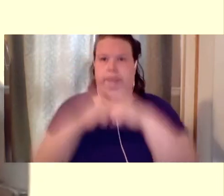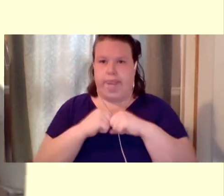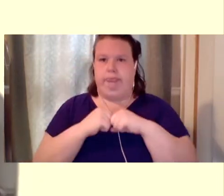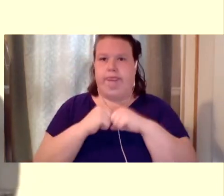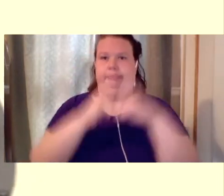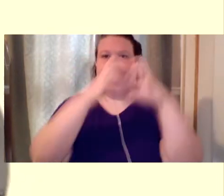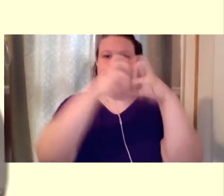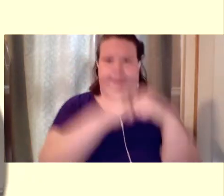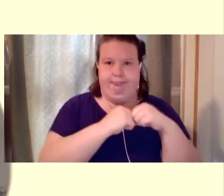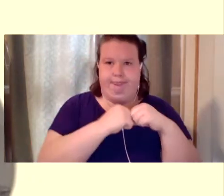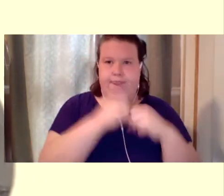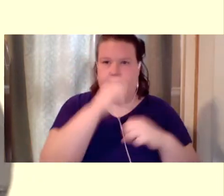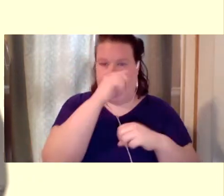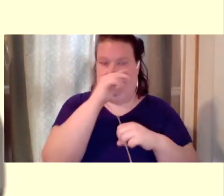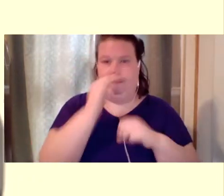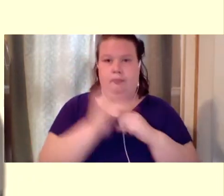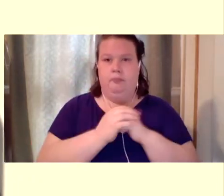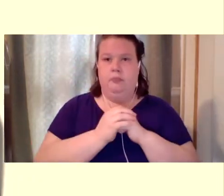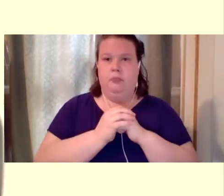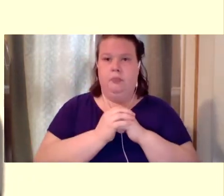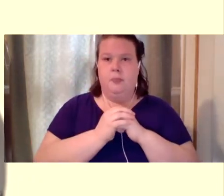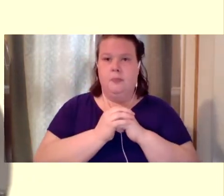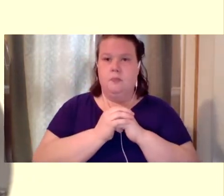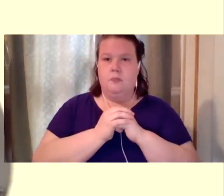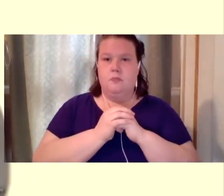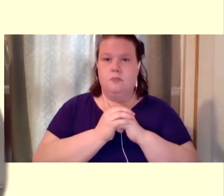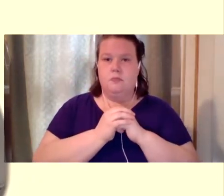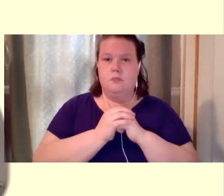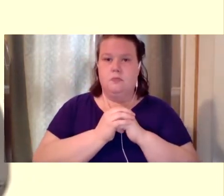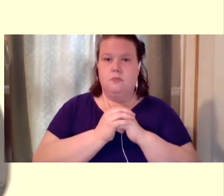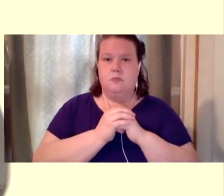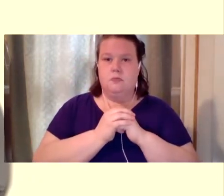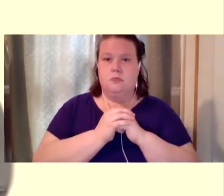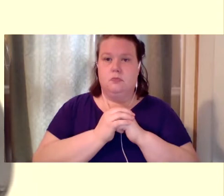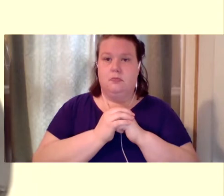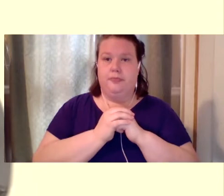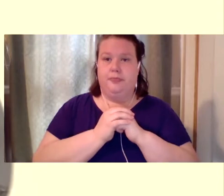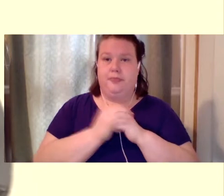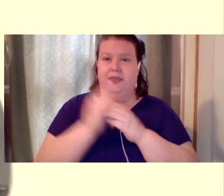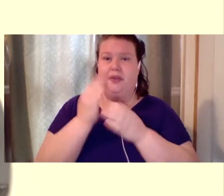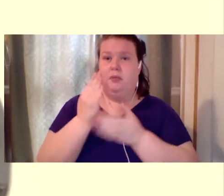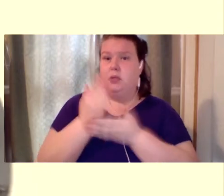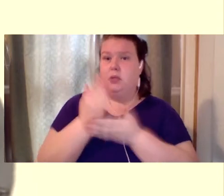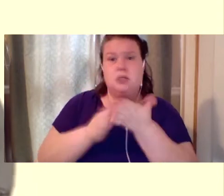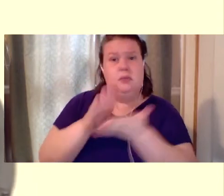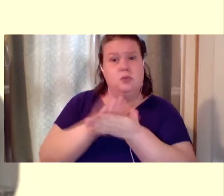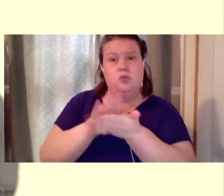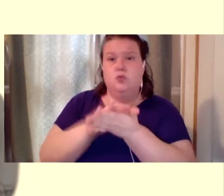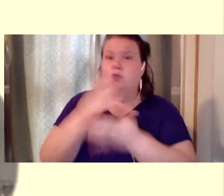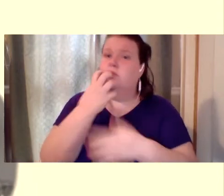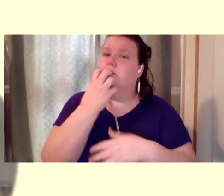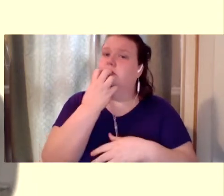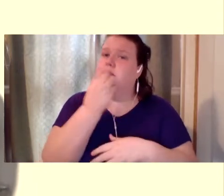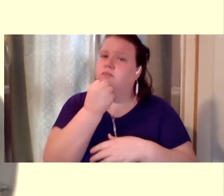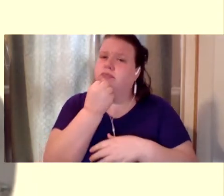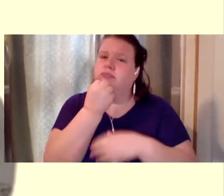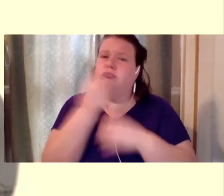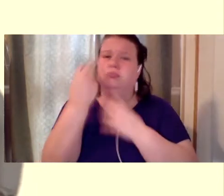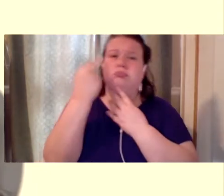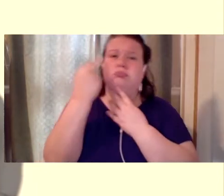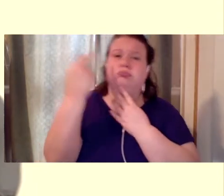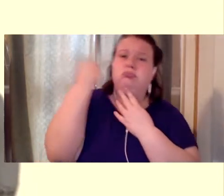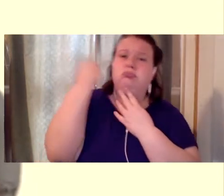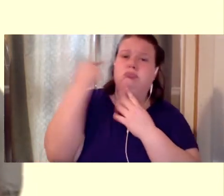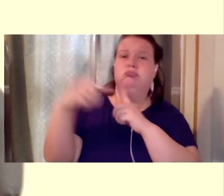but I, I, certainly appreciate those that, that you have fond memories of, uh, mine were old enough. My